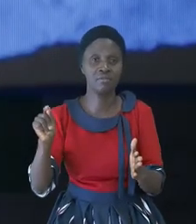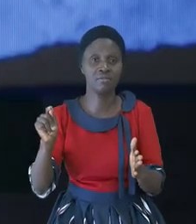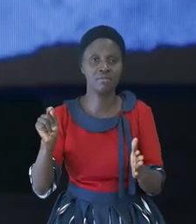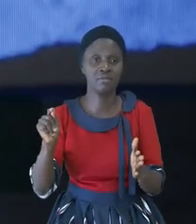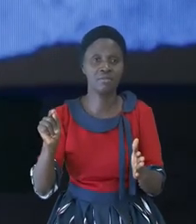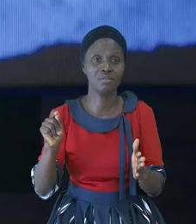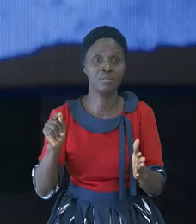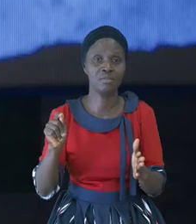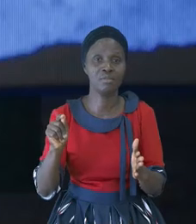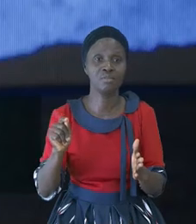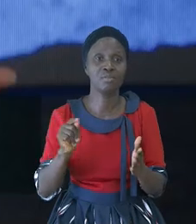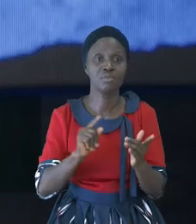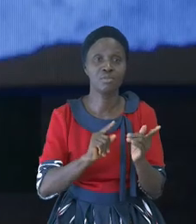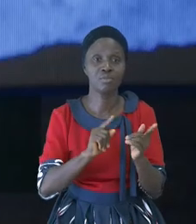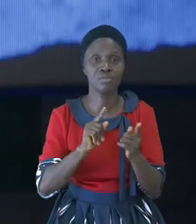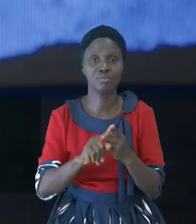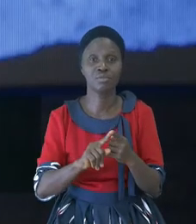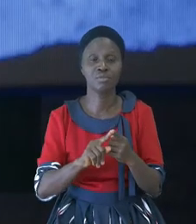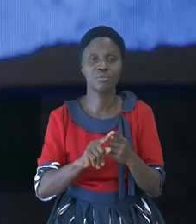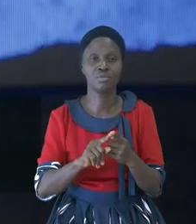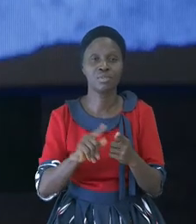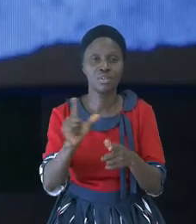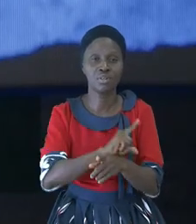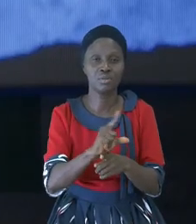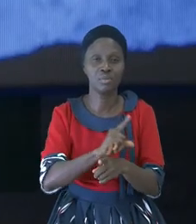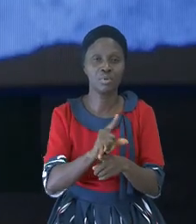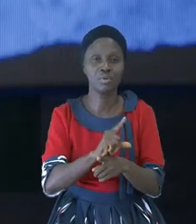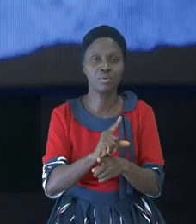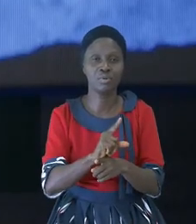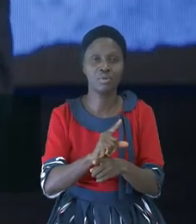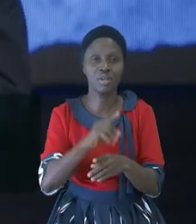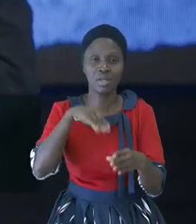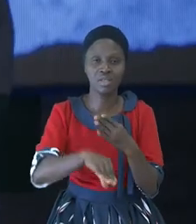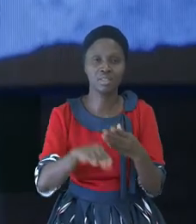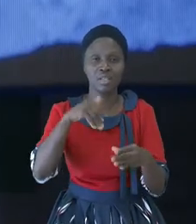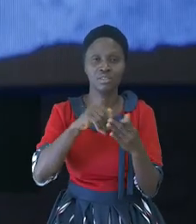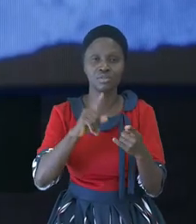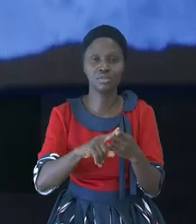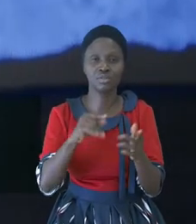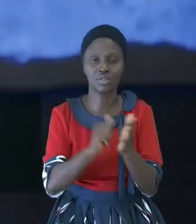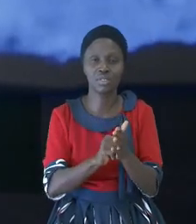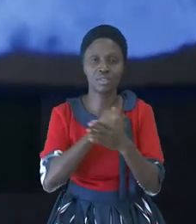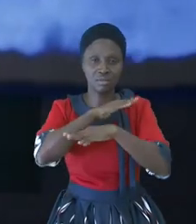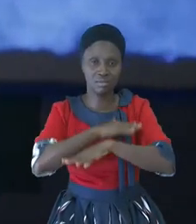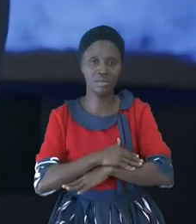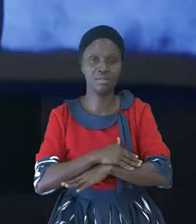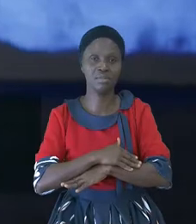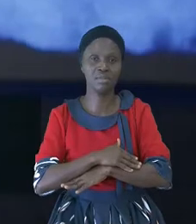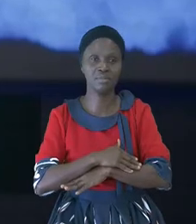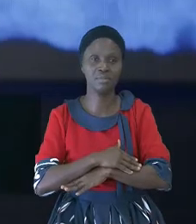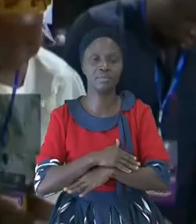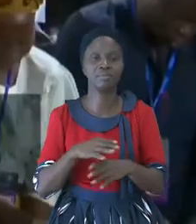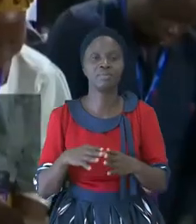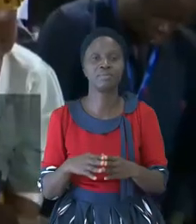man fall after the same example of unbelief. Let's come to number three here. Number